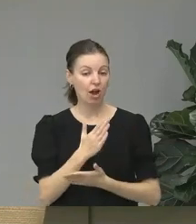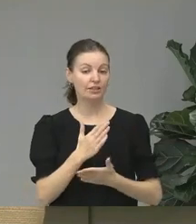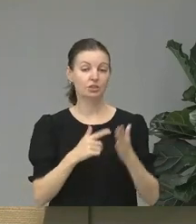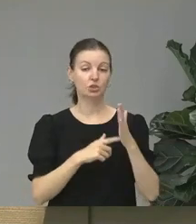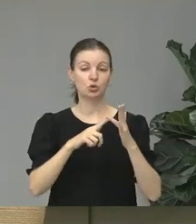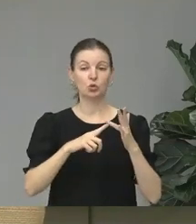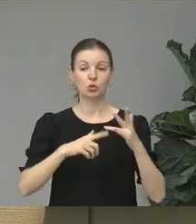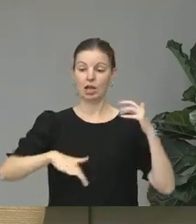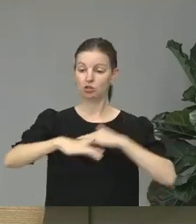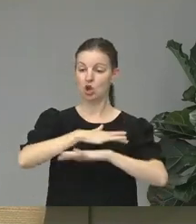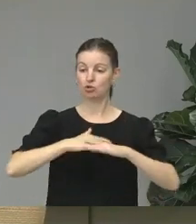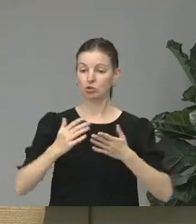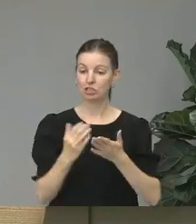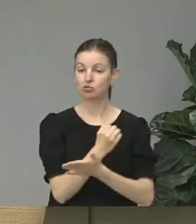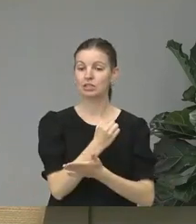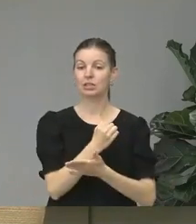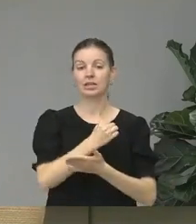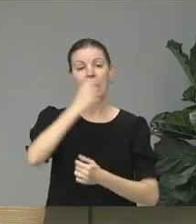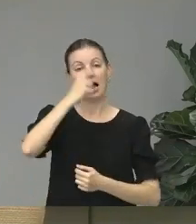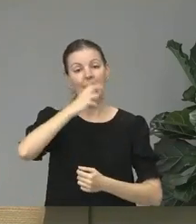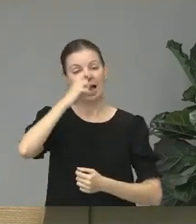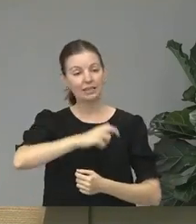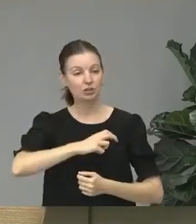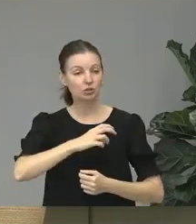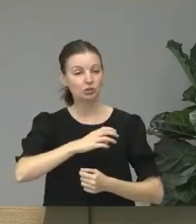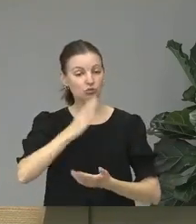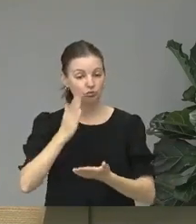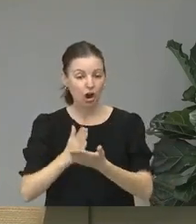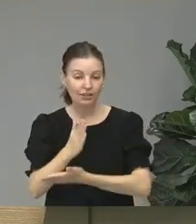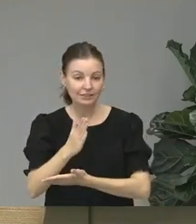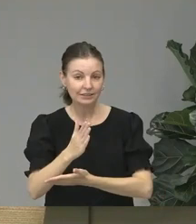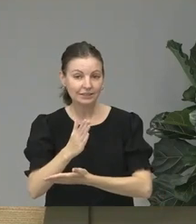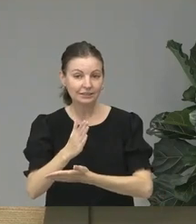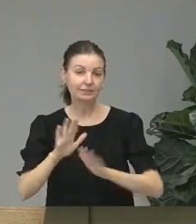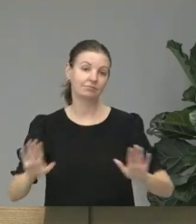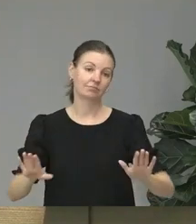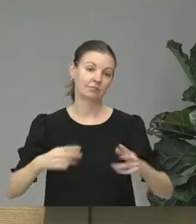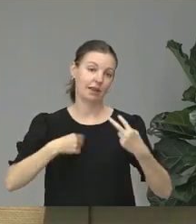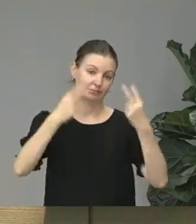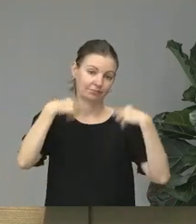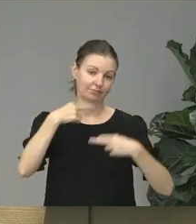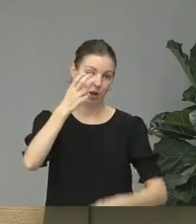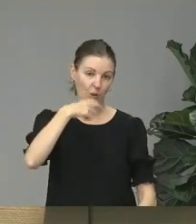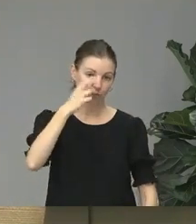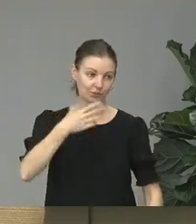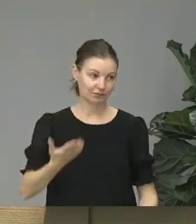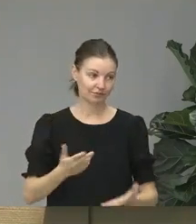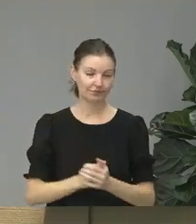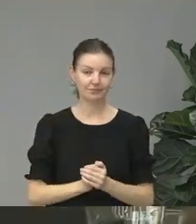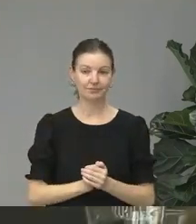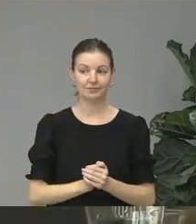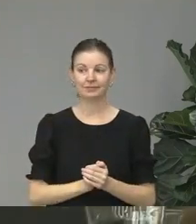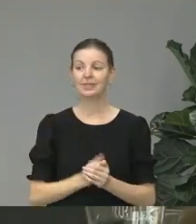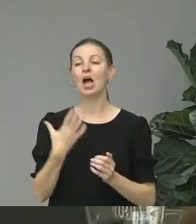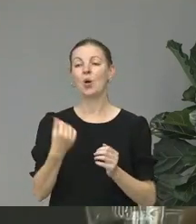security, about aged rights, and that's probably the spot to finish when you look as old as I do. We've got